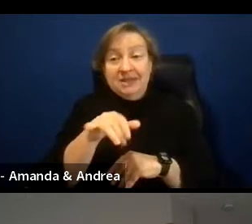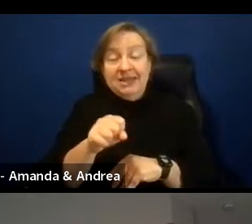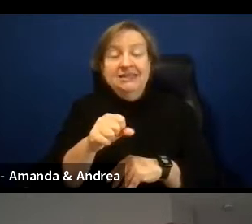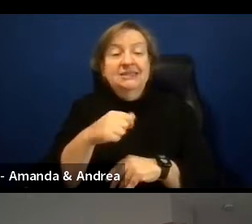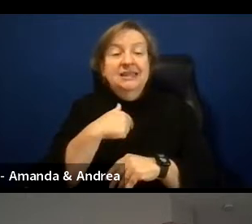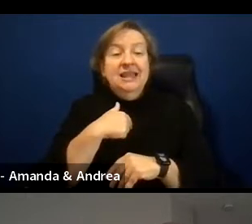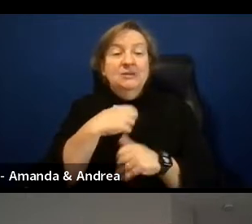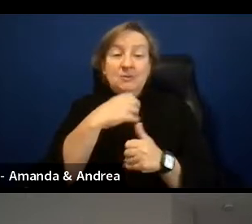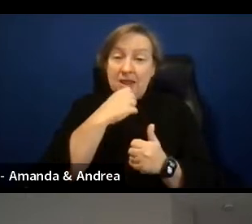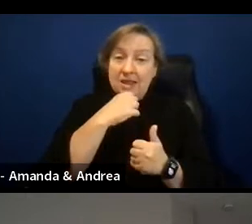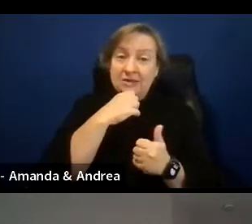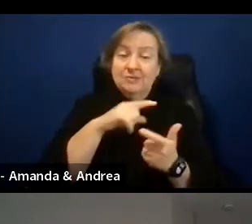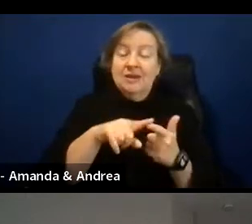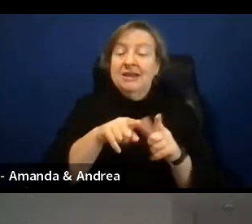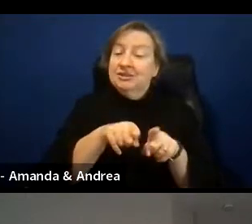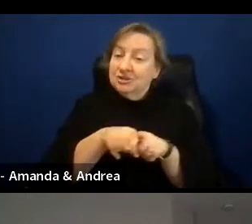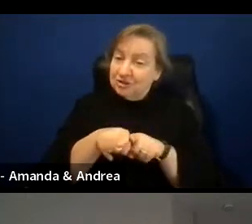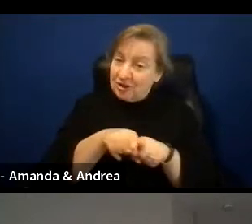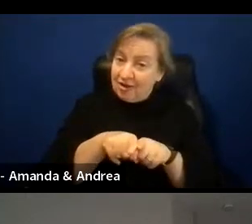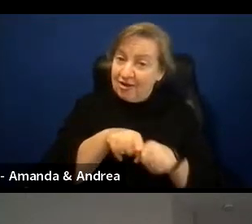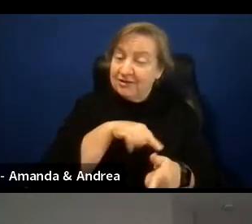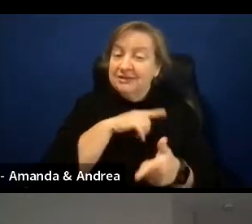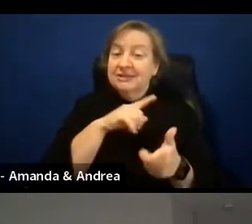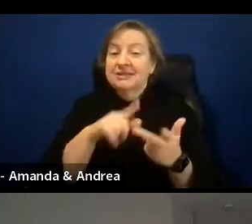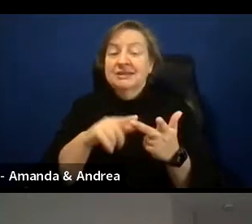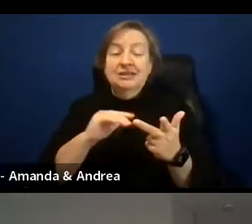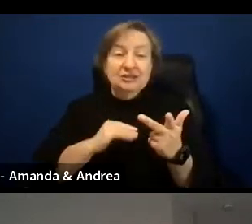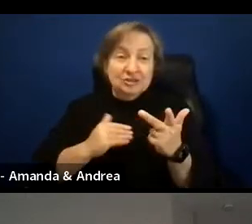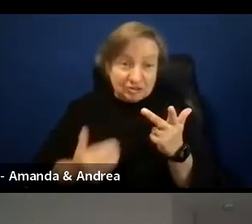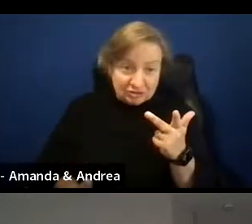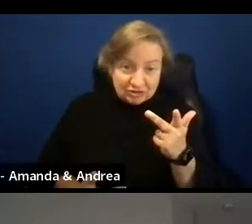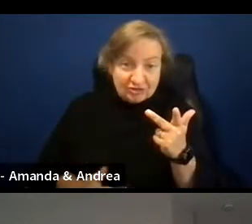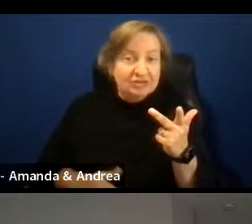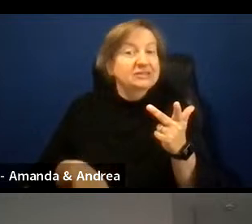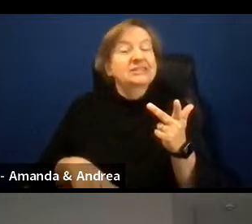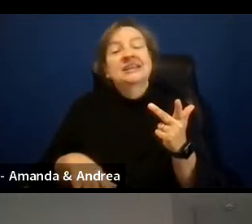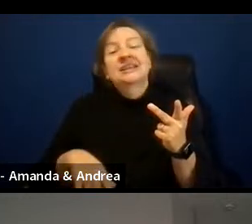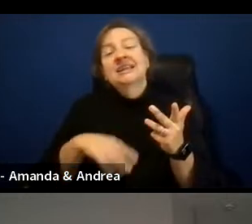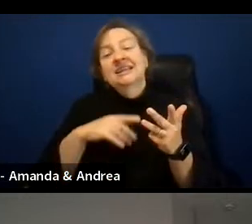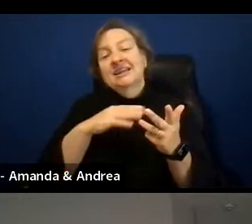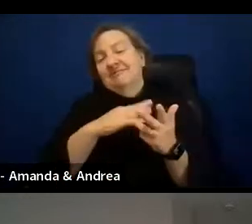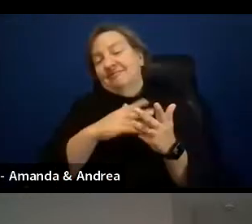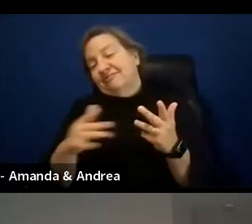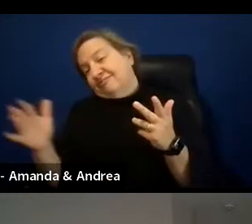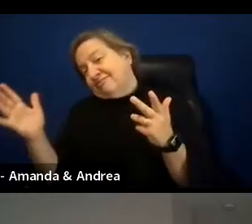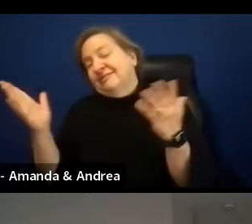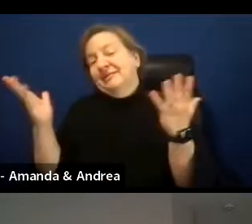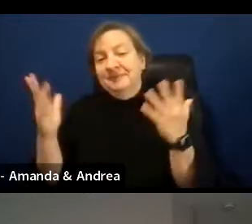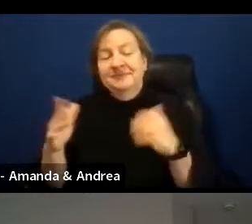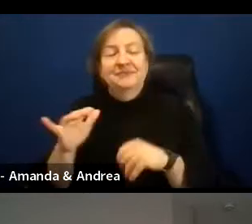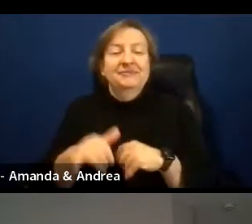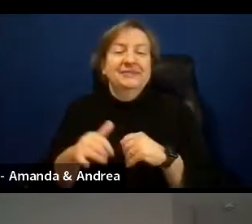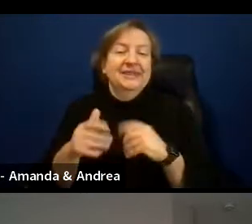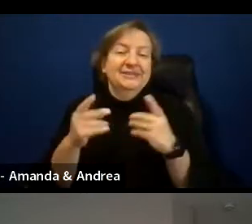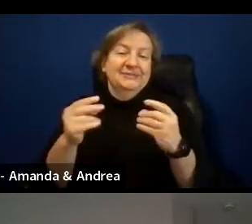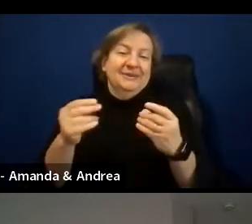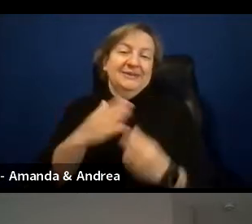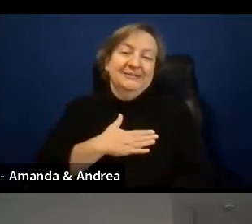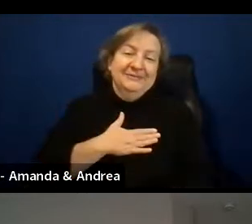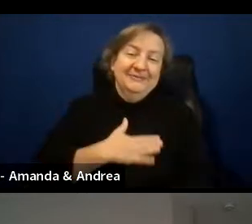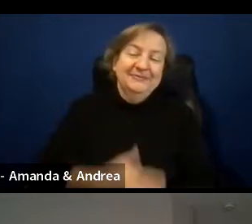go underwear and then socks and then shirts. Kind of goes from there. So that's what I